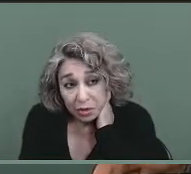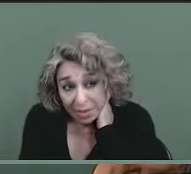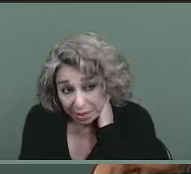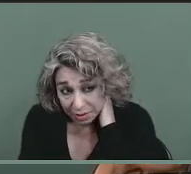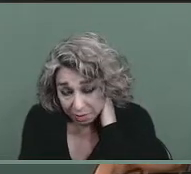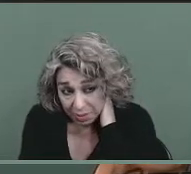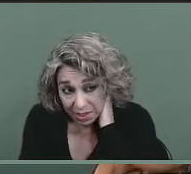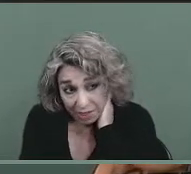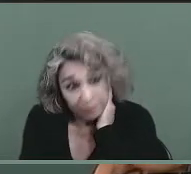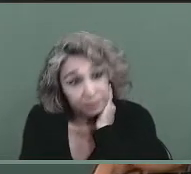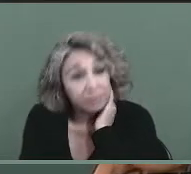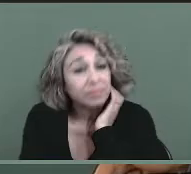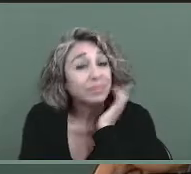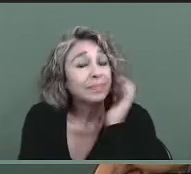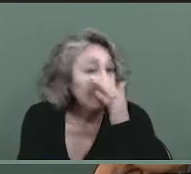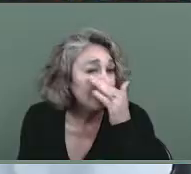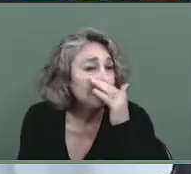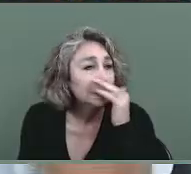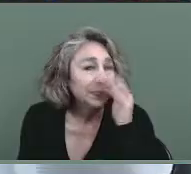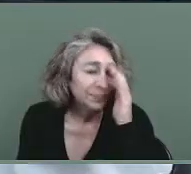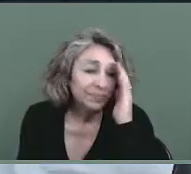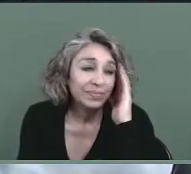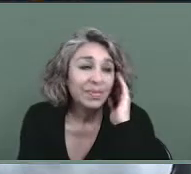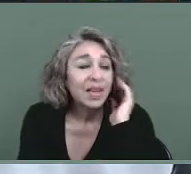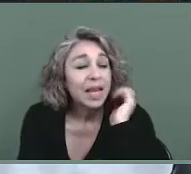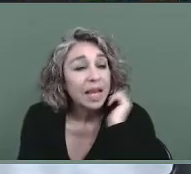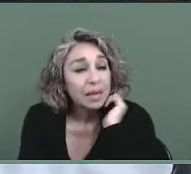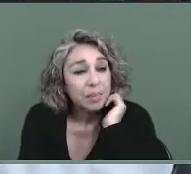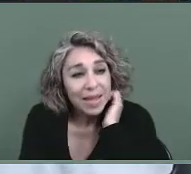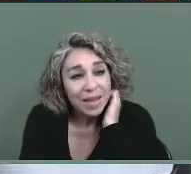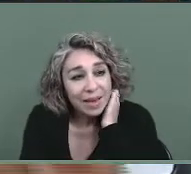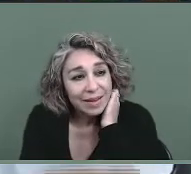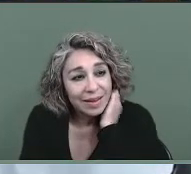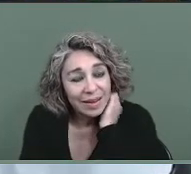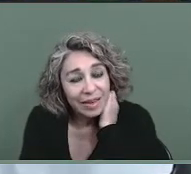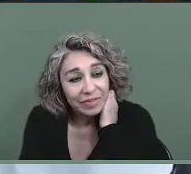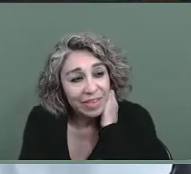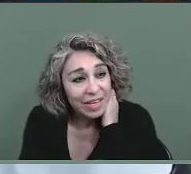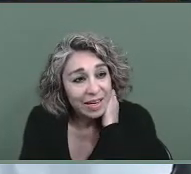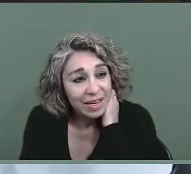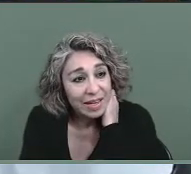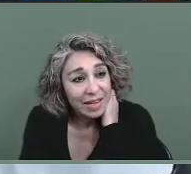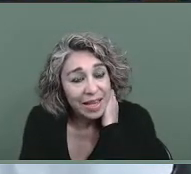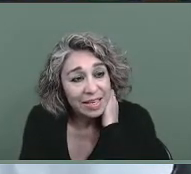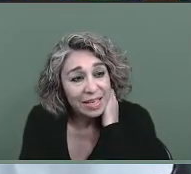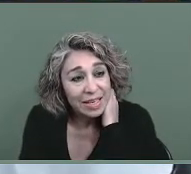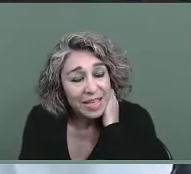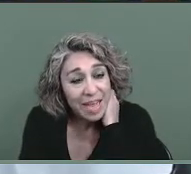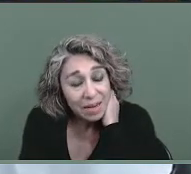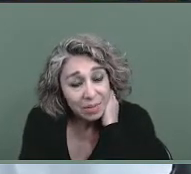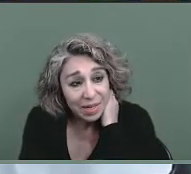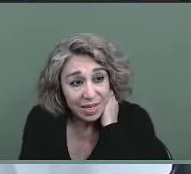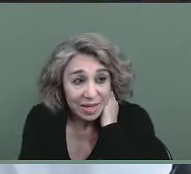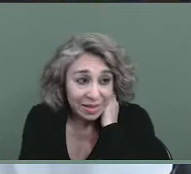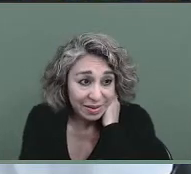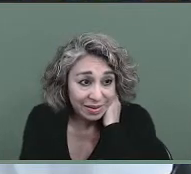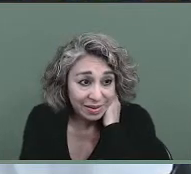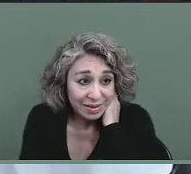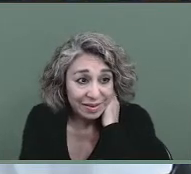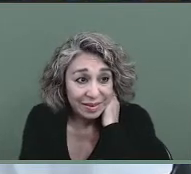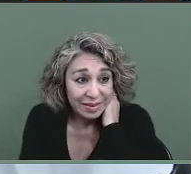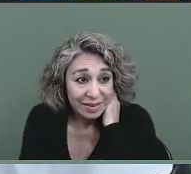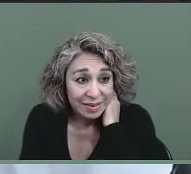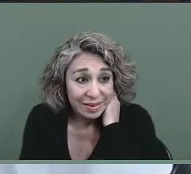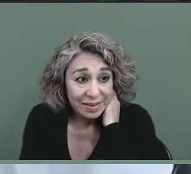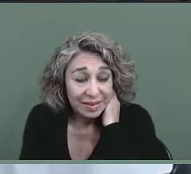thousand million in vania lifted edge on ten Billy